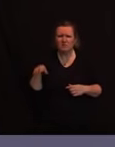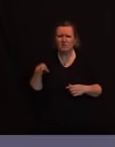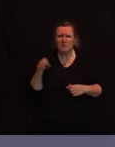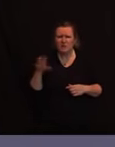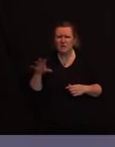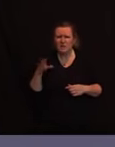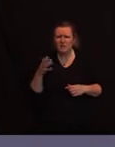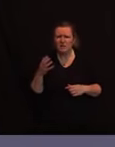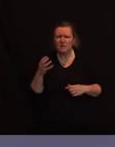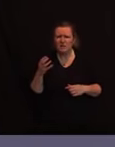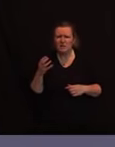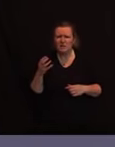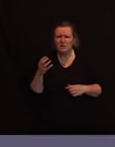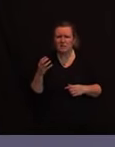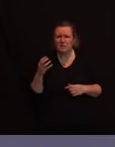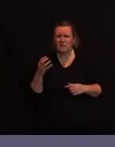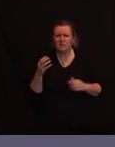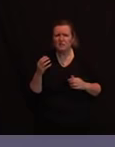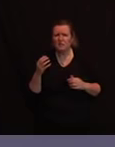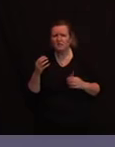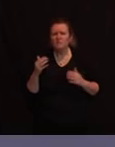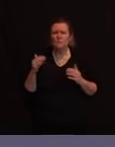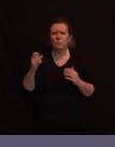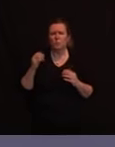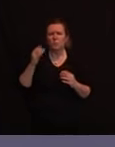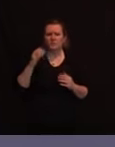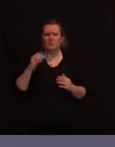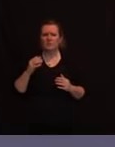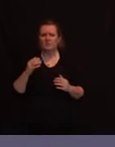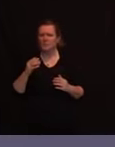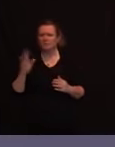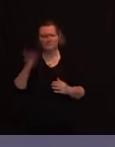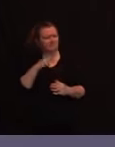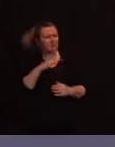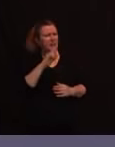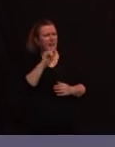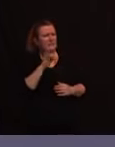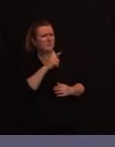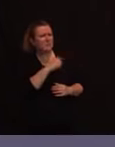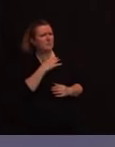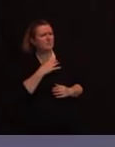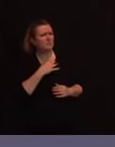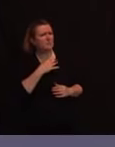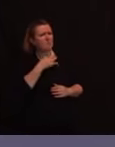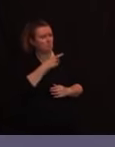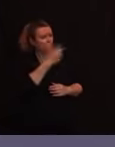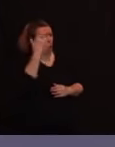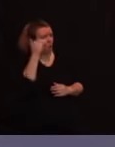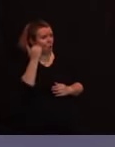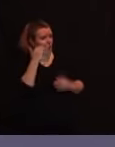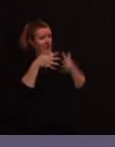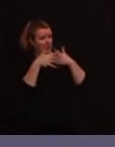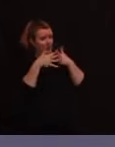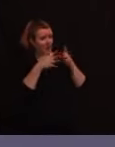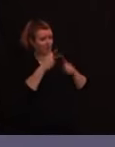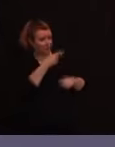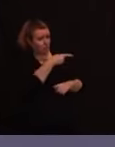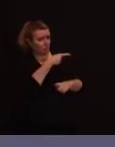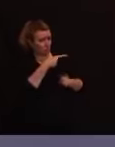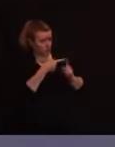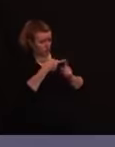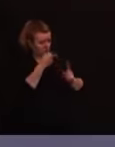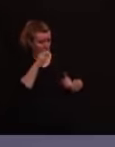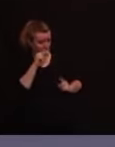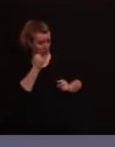And it gives me a chance to say, Andy, are you the first Korean American ever to be voted for Congress? I know you are from New Jersey.